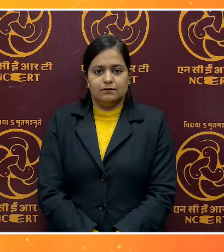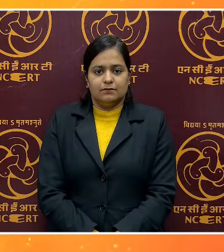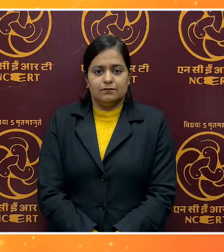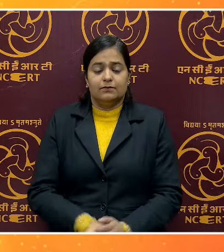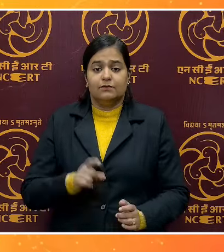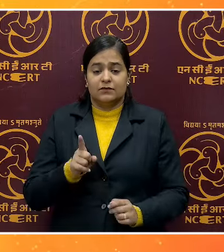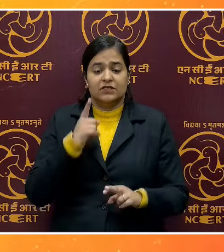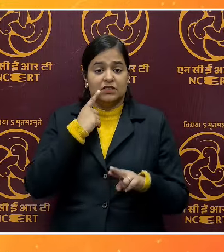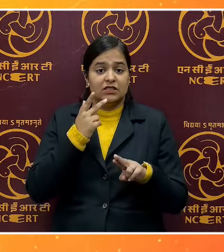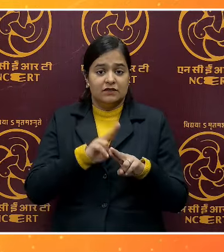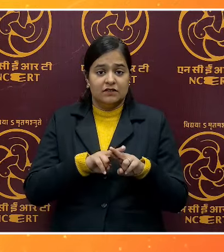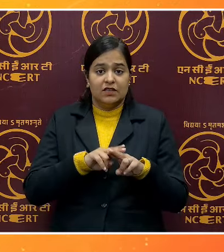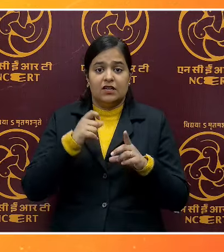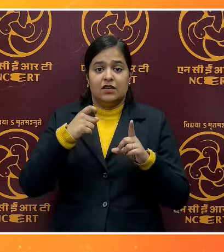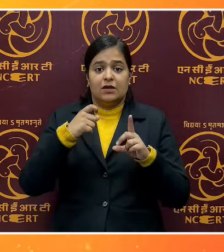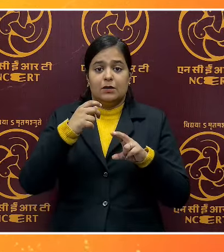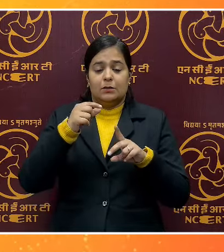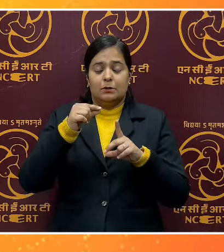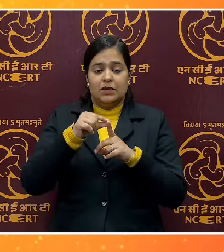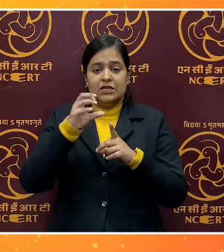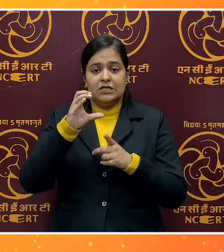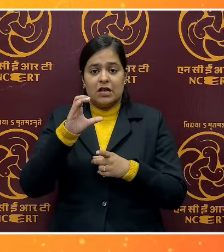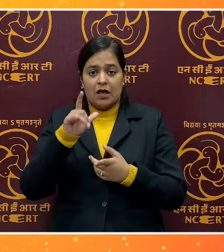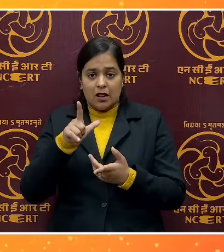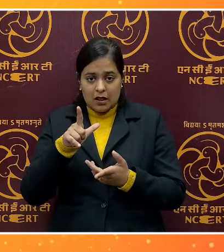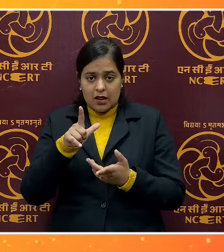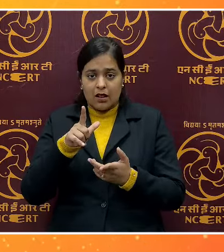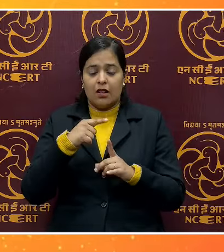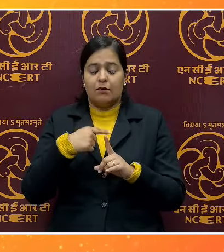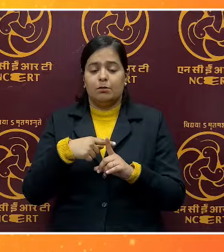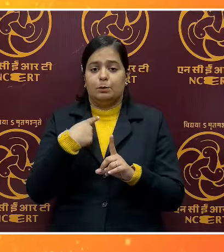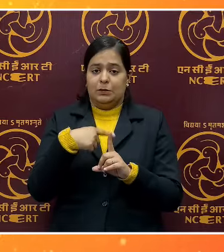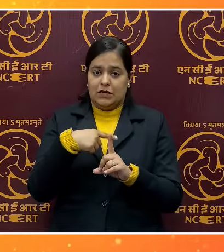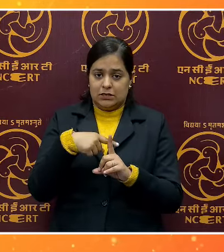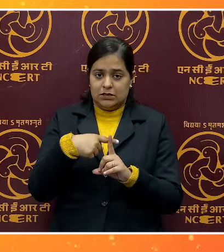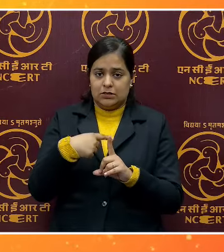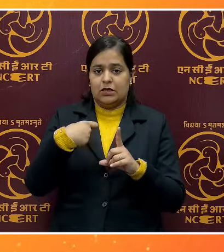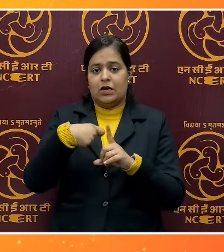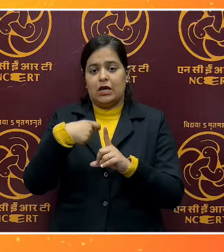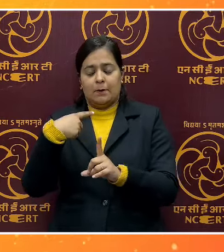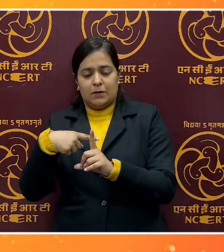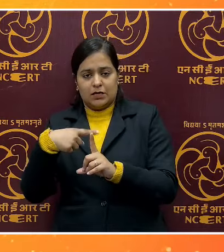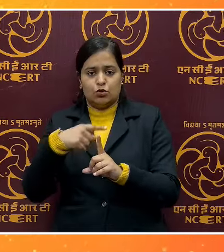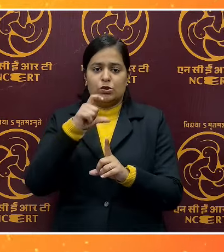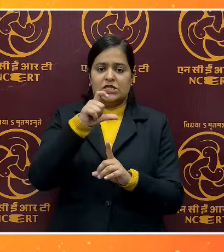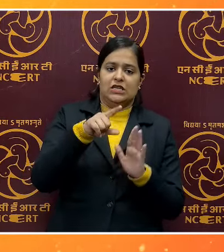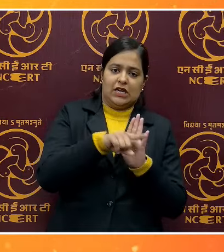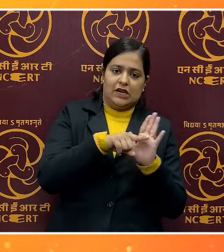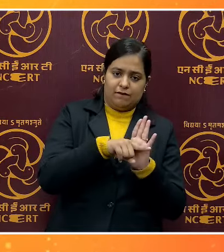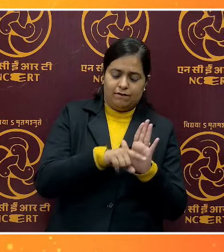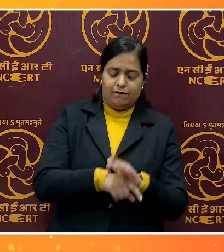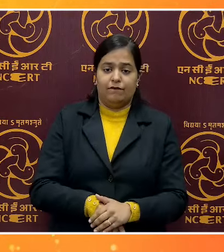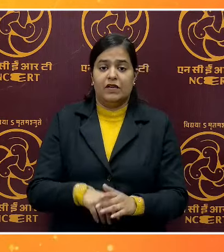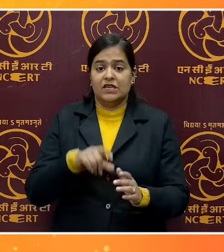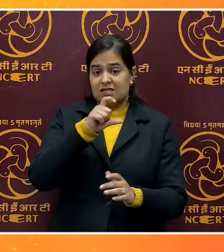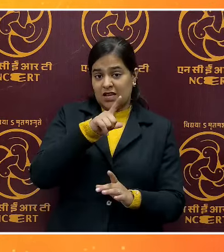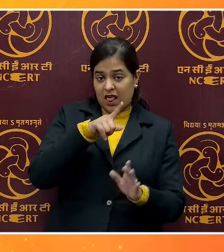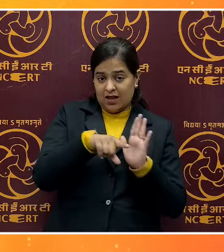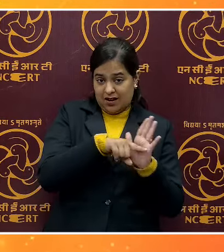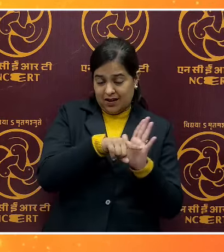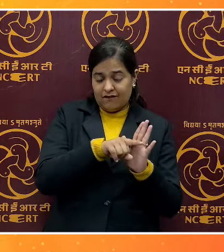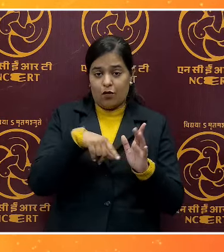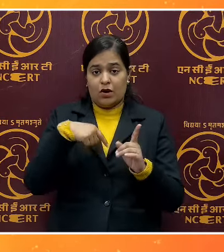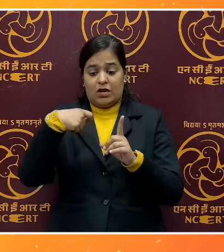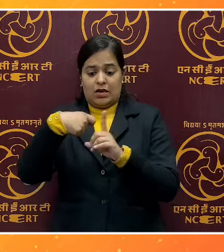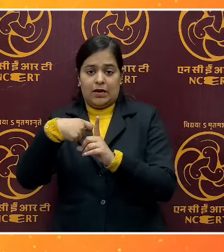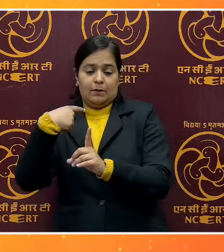But in case of KCl, like we talk about, that will give plus K plus ion and Cl negative ion. The test for Cl negative ion